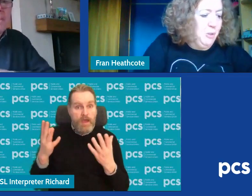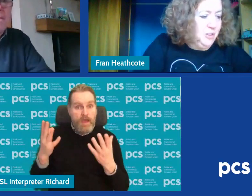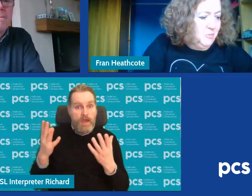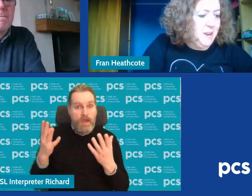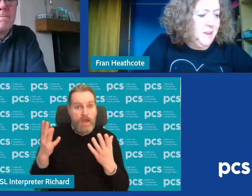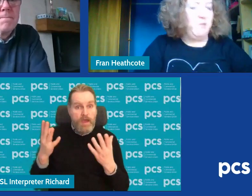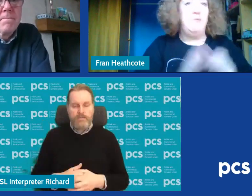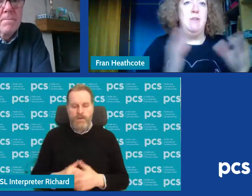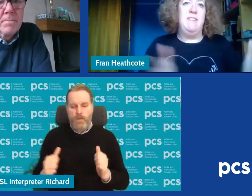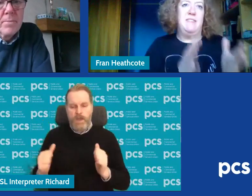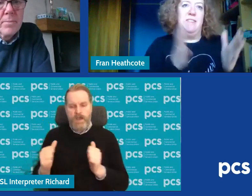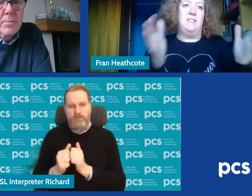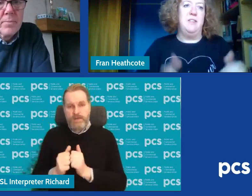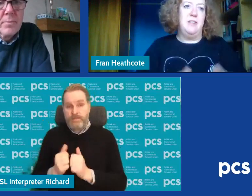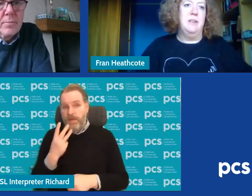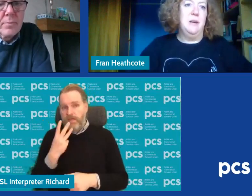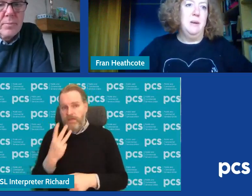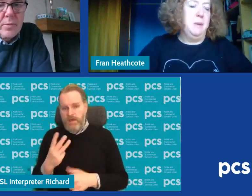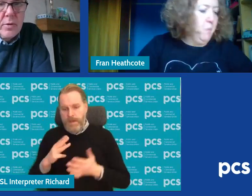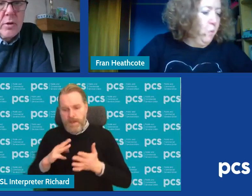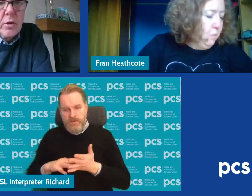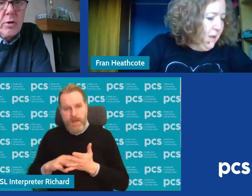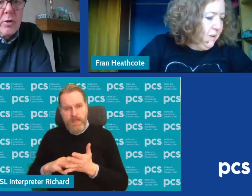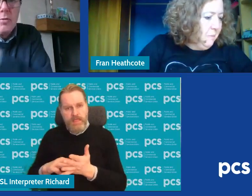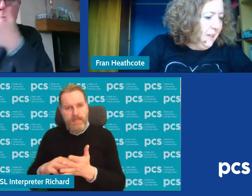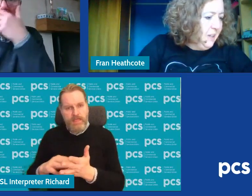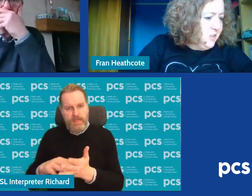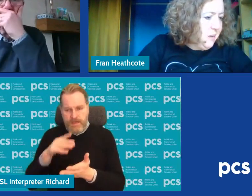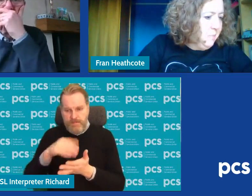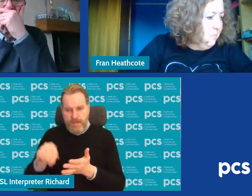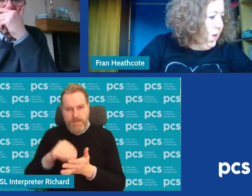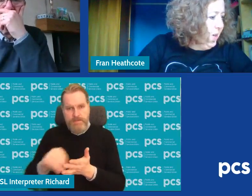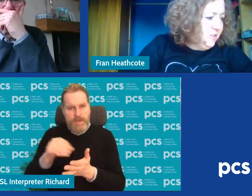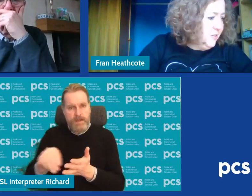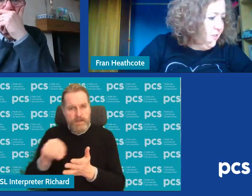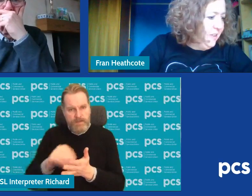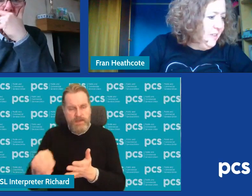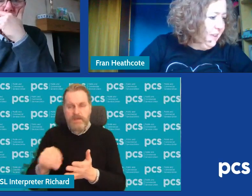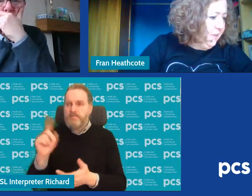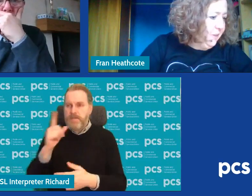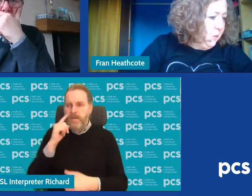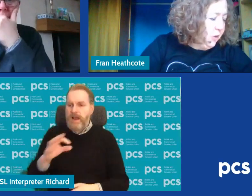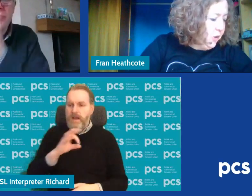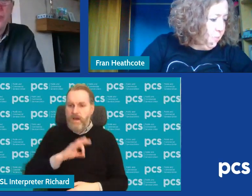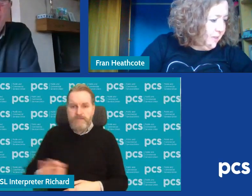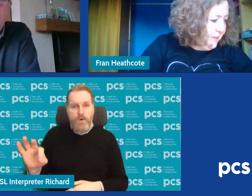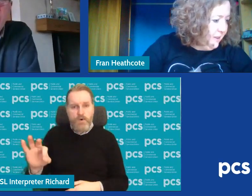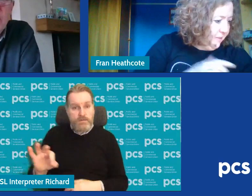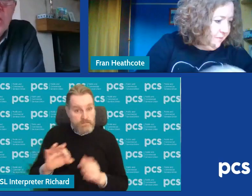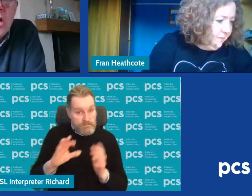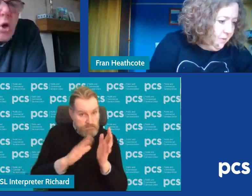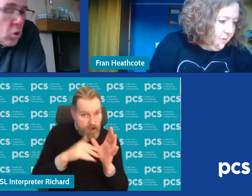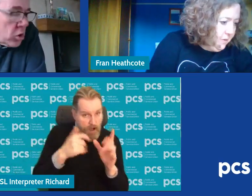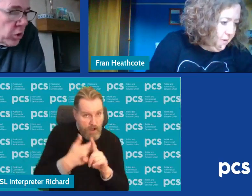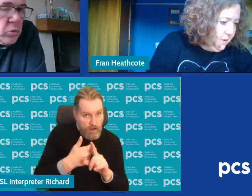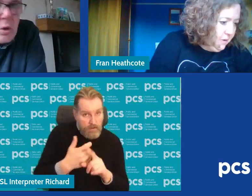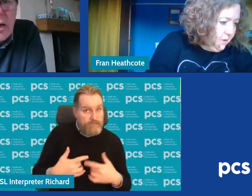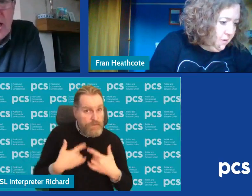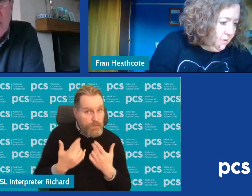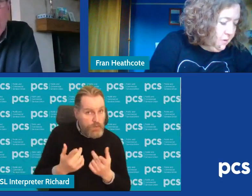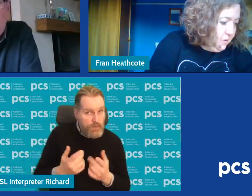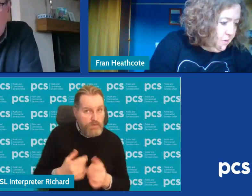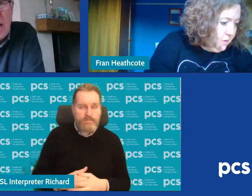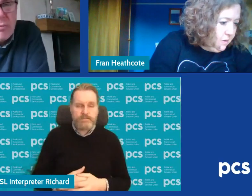very modest rate for a reason, so that people will be able to manage that. But Mark, I don't know if there's anything you want to comment there.